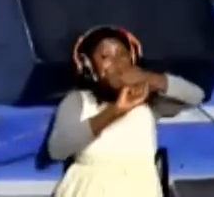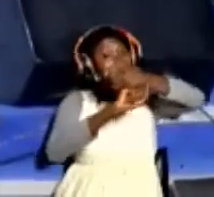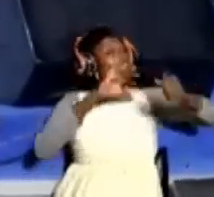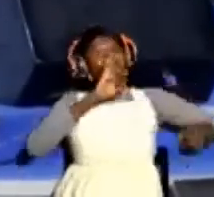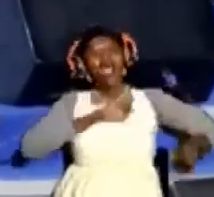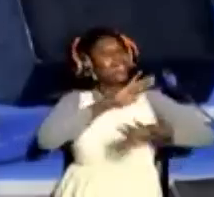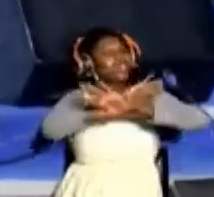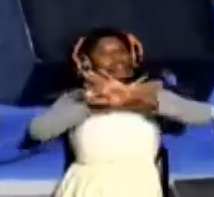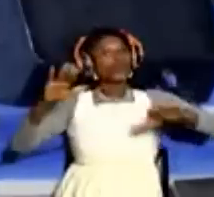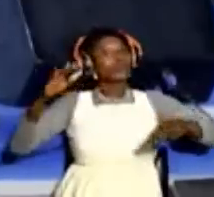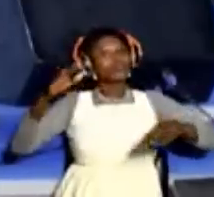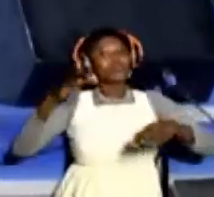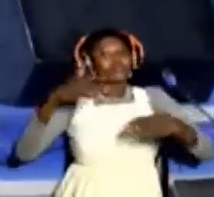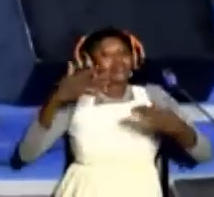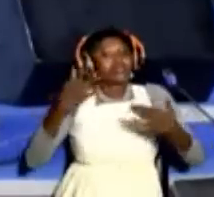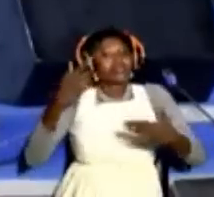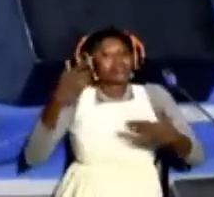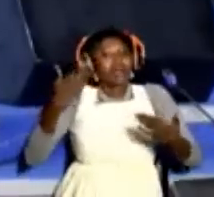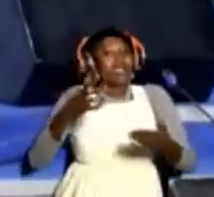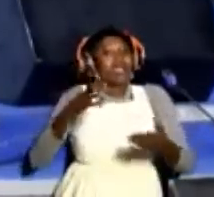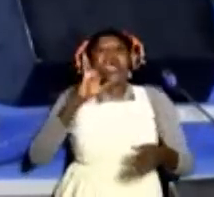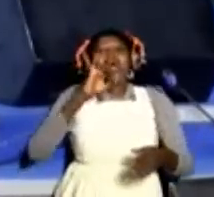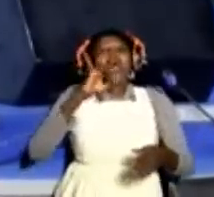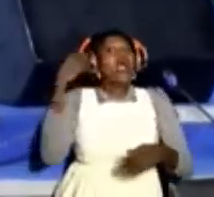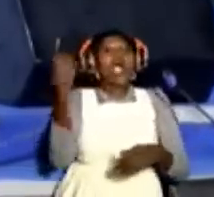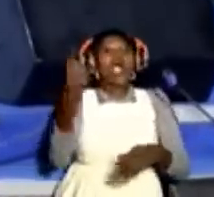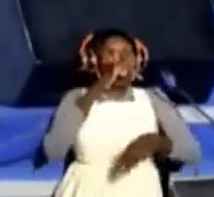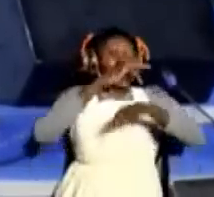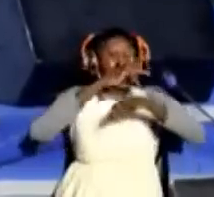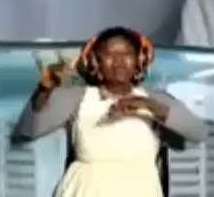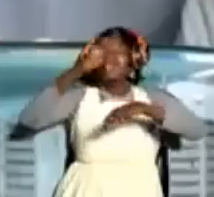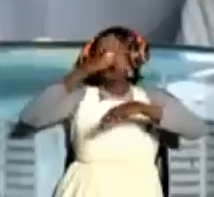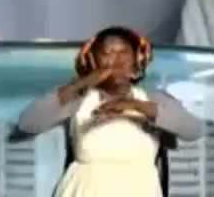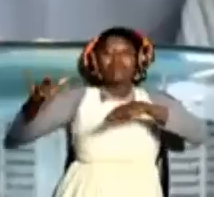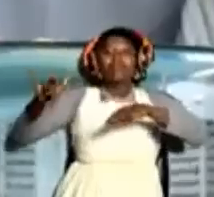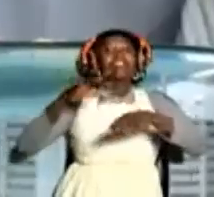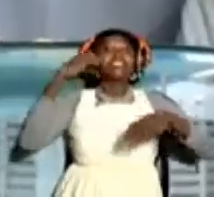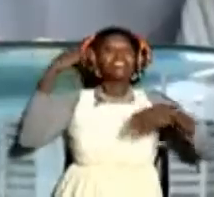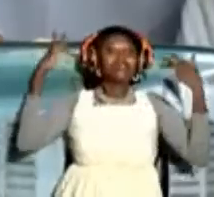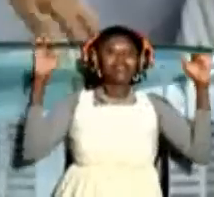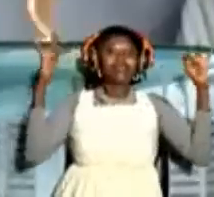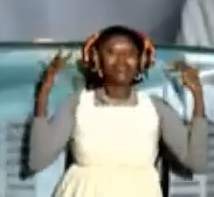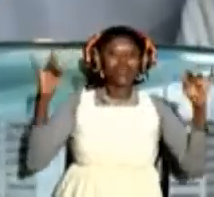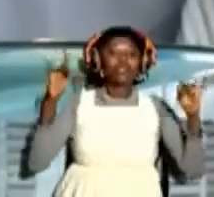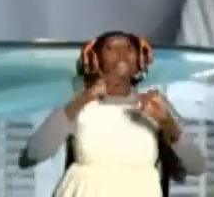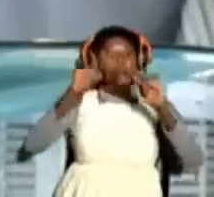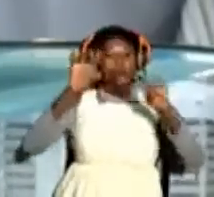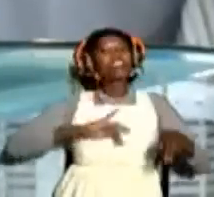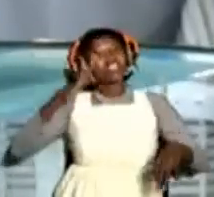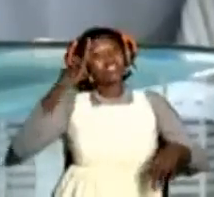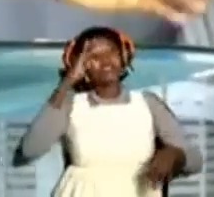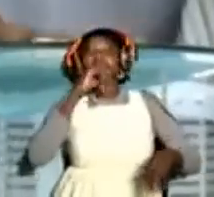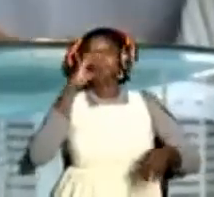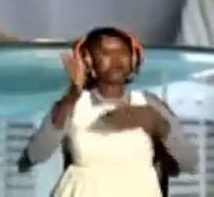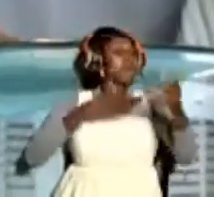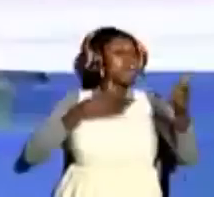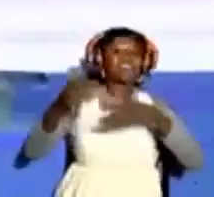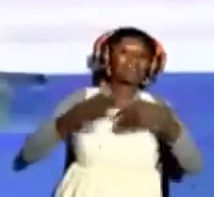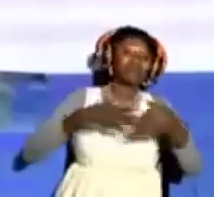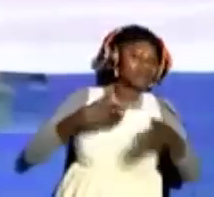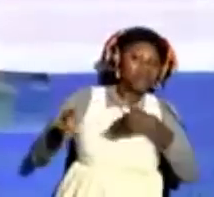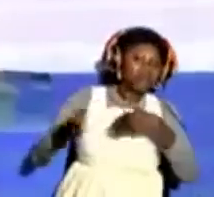I don't mind empty noise that people are making, but I know it doesn't matter much.